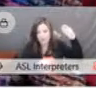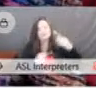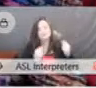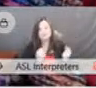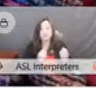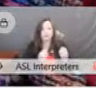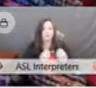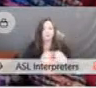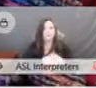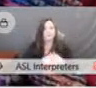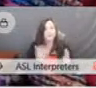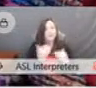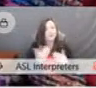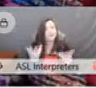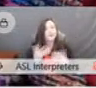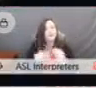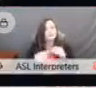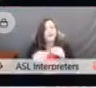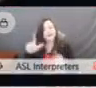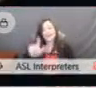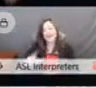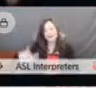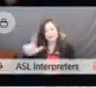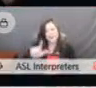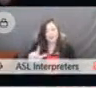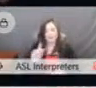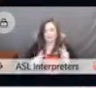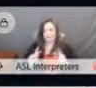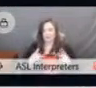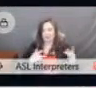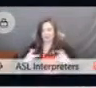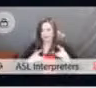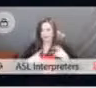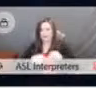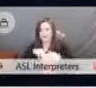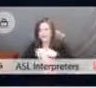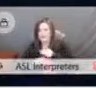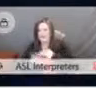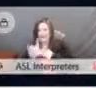about libraries? People are concerned about, people going in there and,